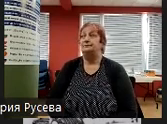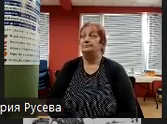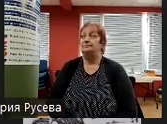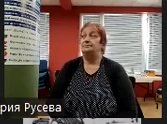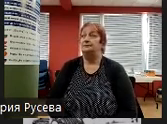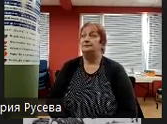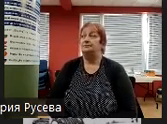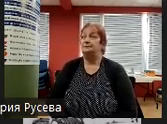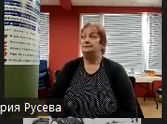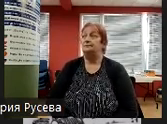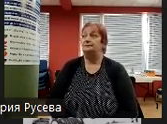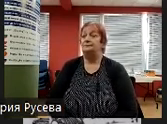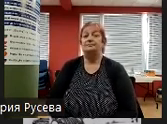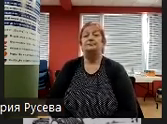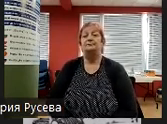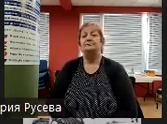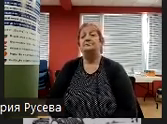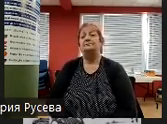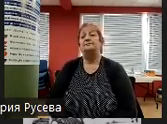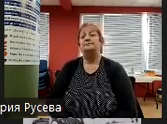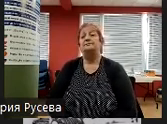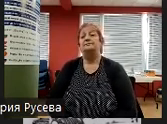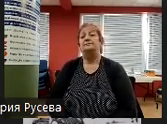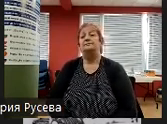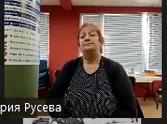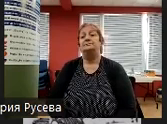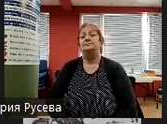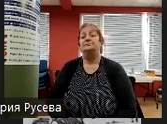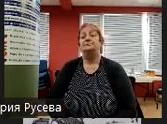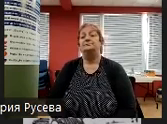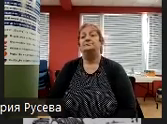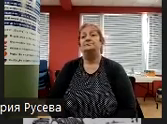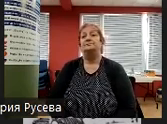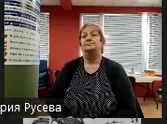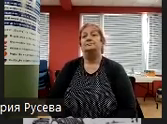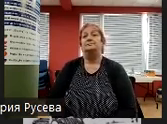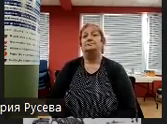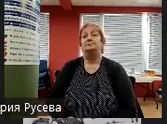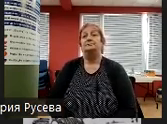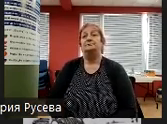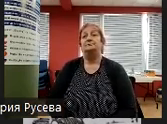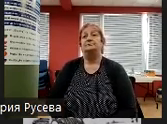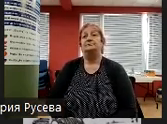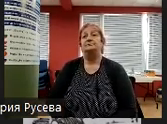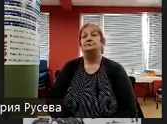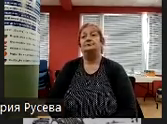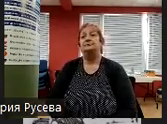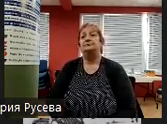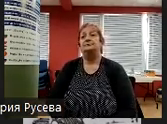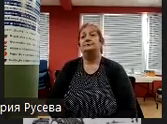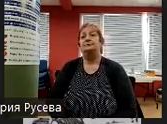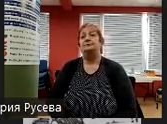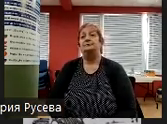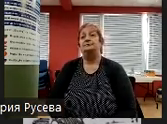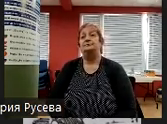wrote what it means before. So, for example, if you want to talk about the United Nations Convention on